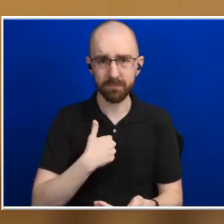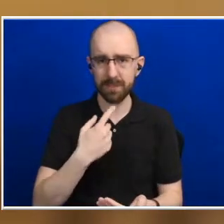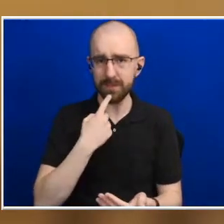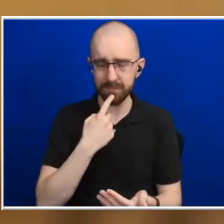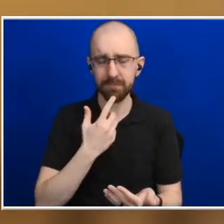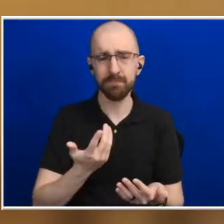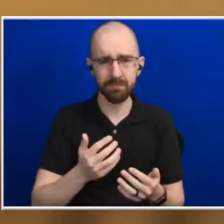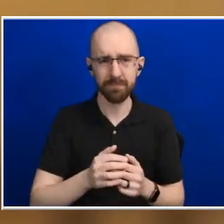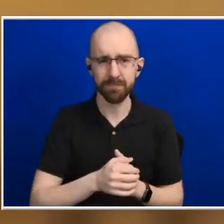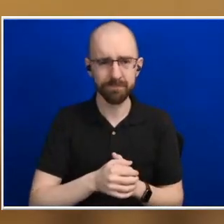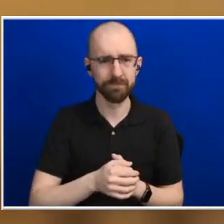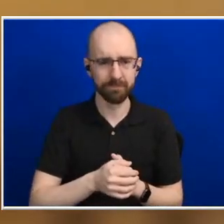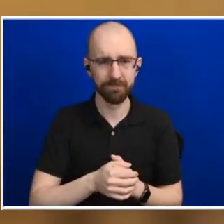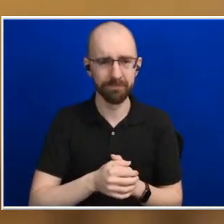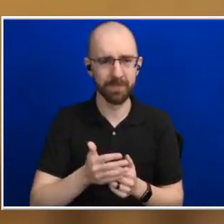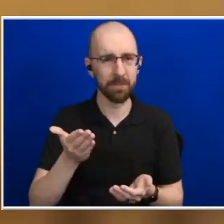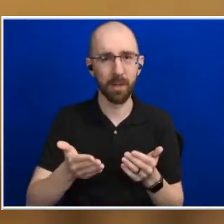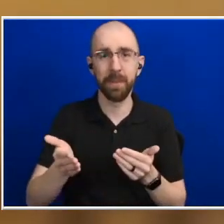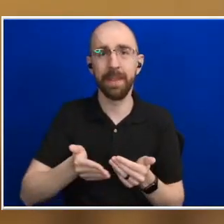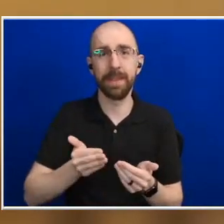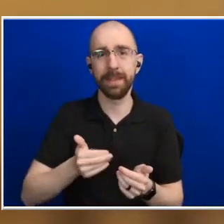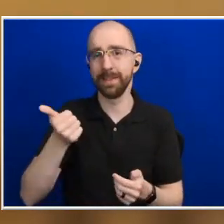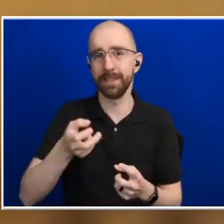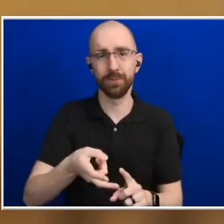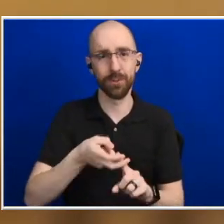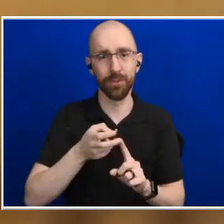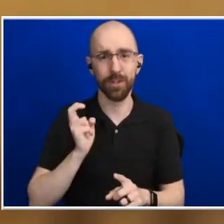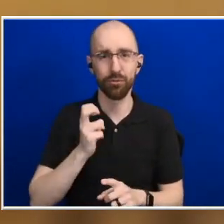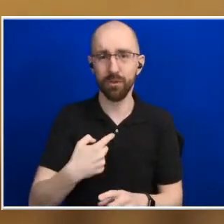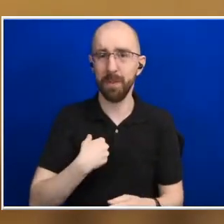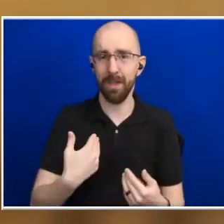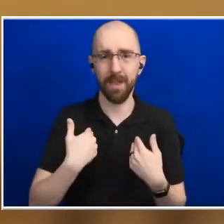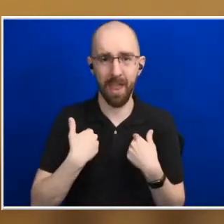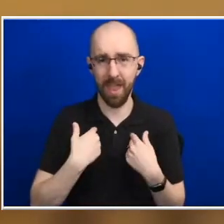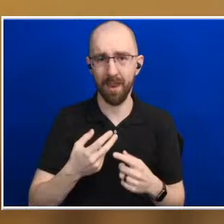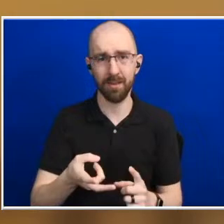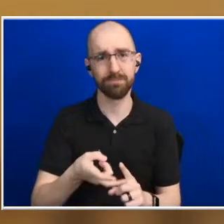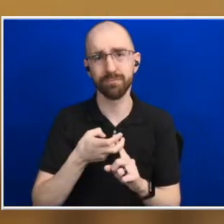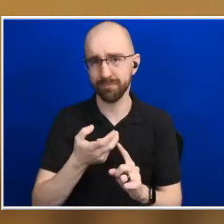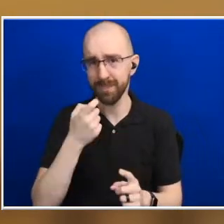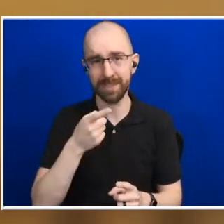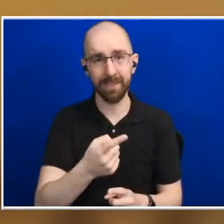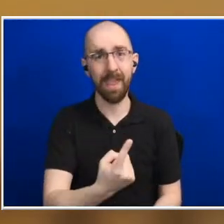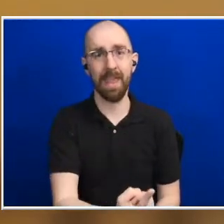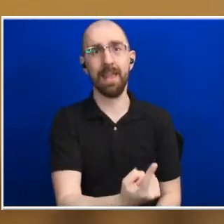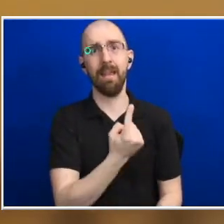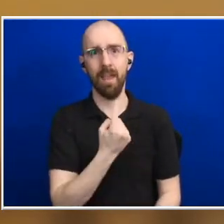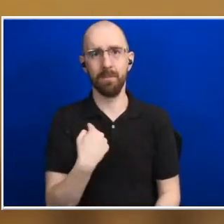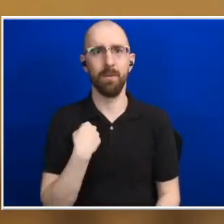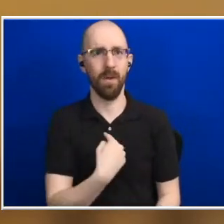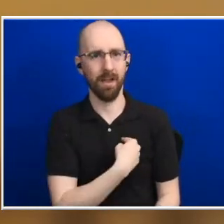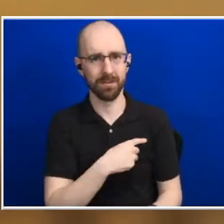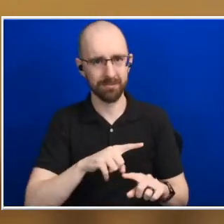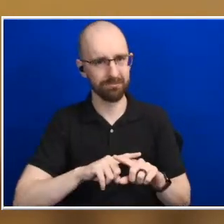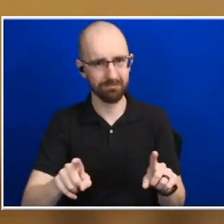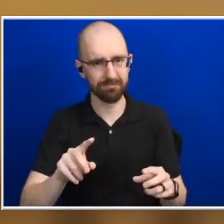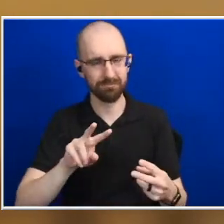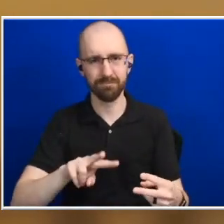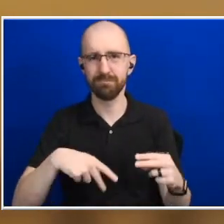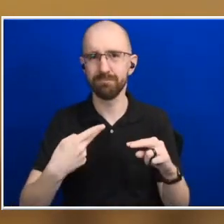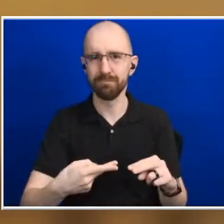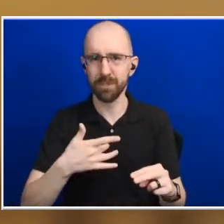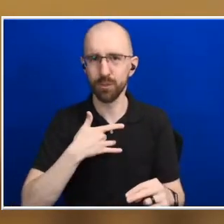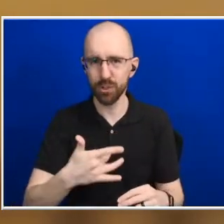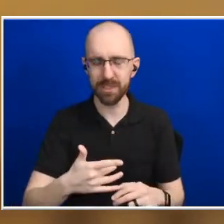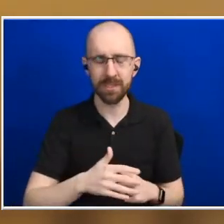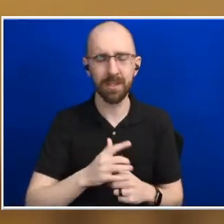it's probably the easiest recruiting trip I've had because you know, they came to us, and it was such I think a